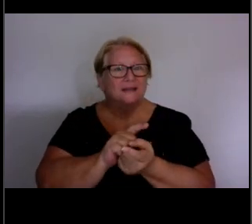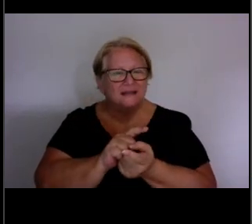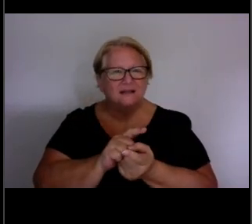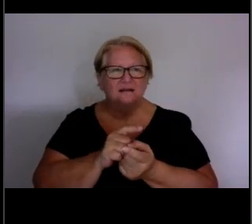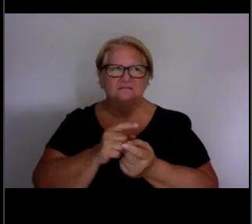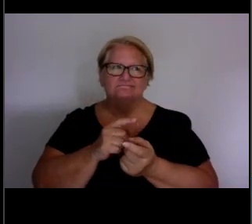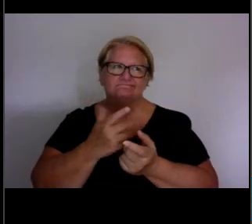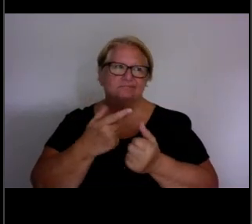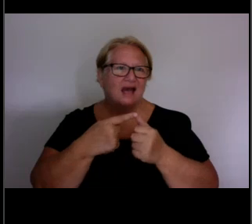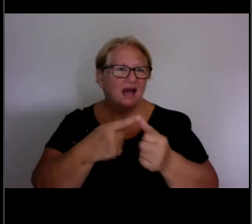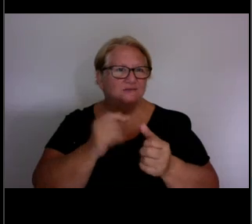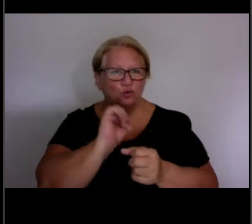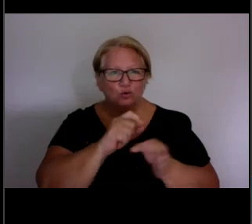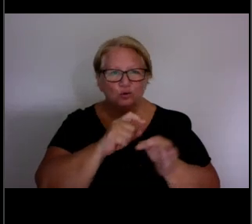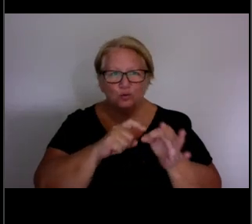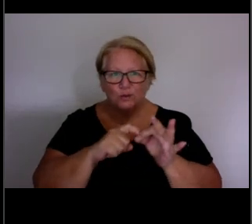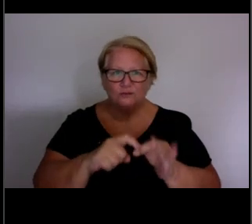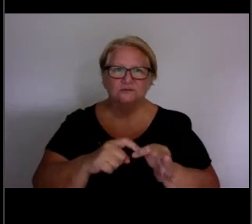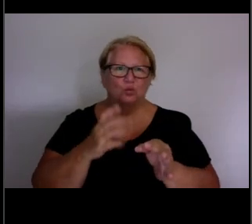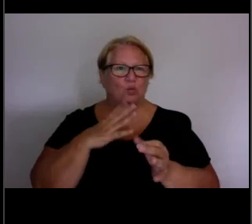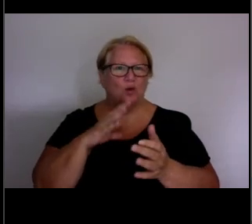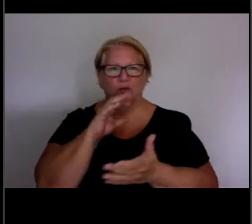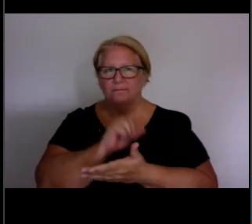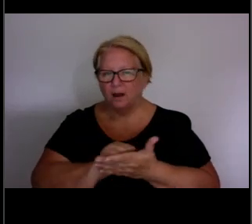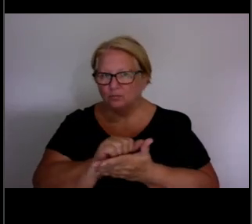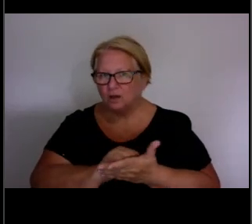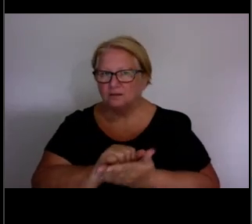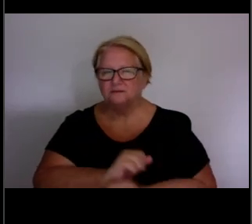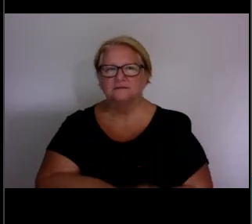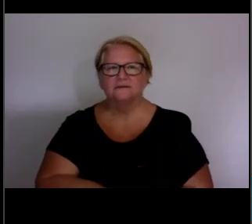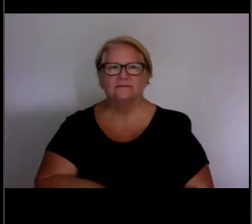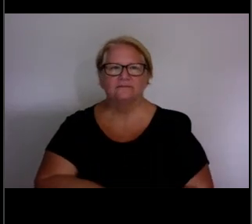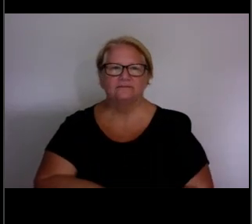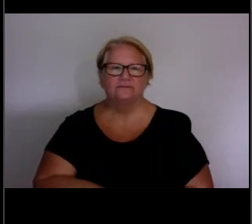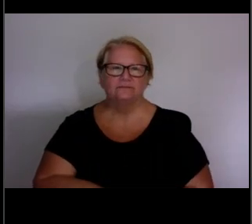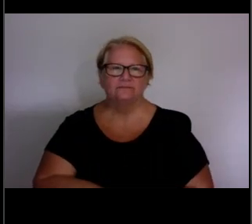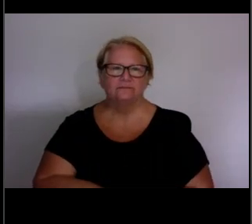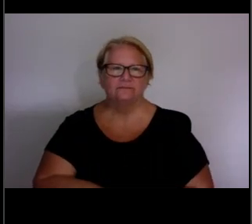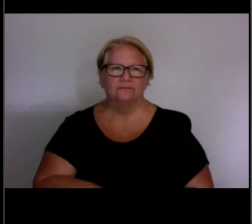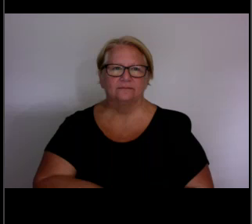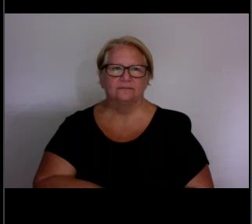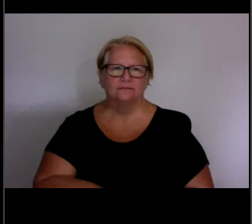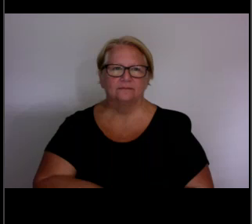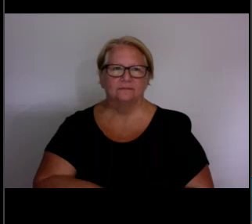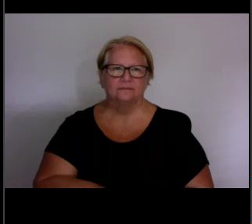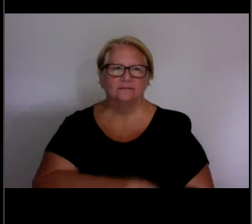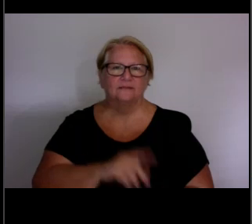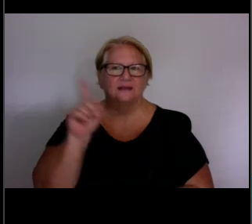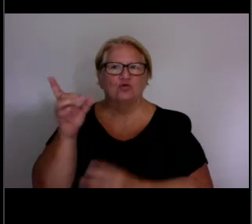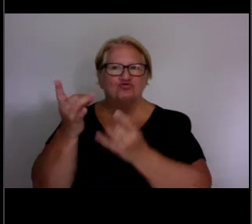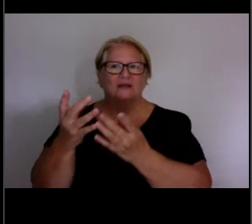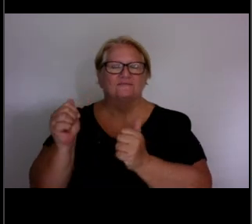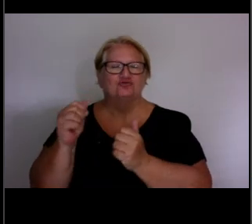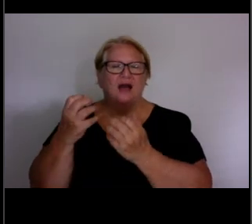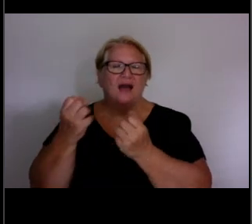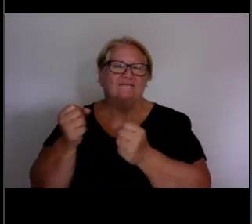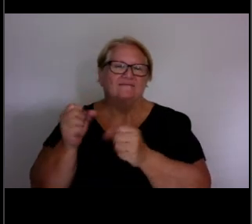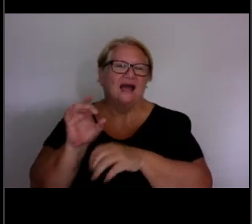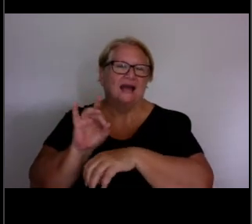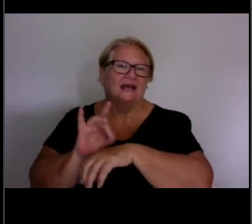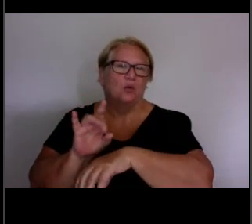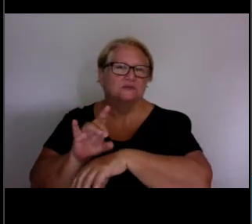questions, really wanted to apologise. He had also already sought counselling to address some of those